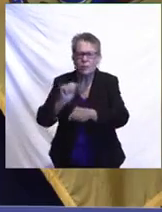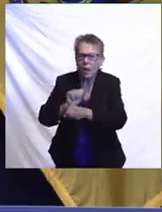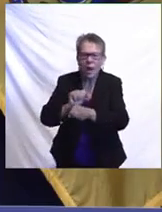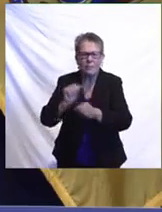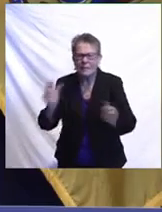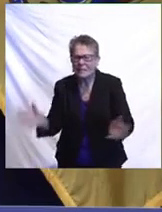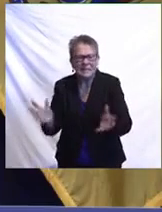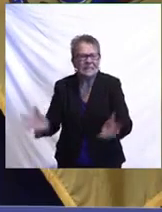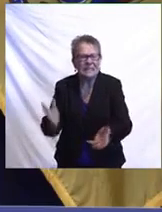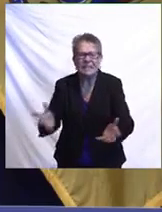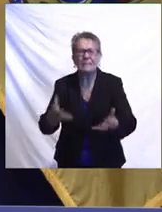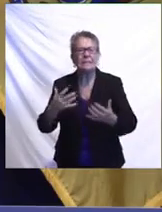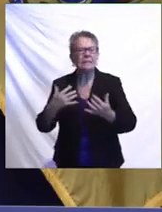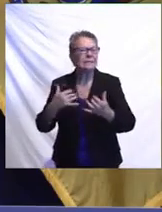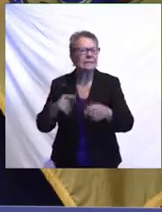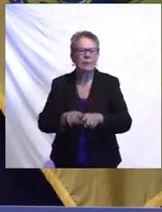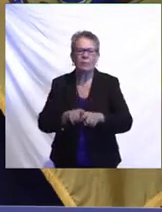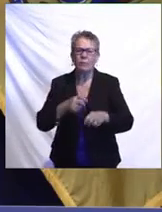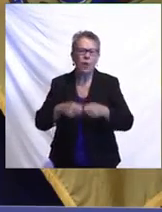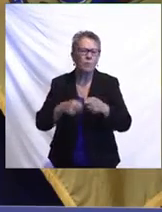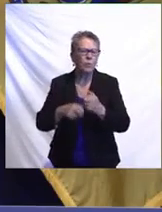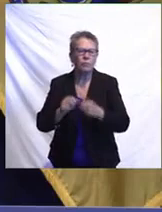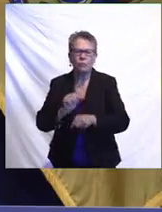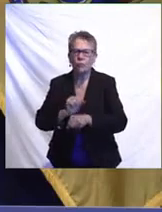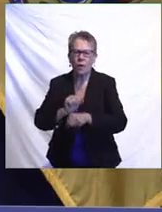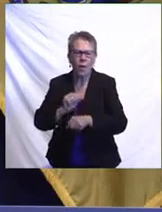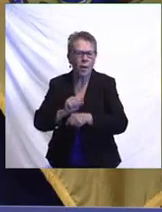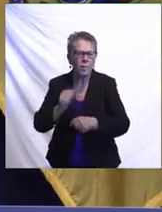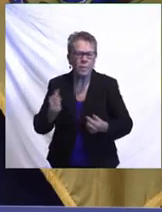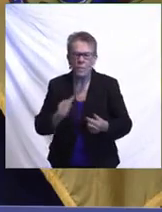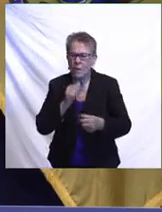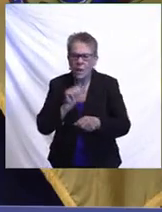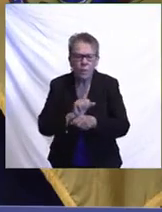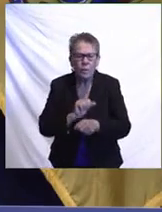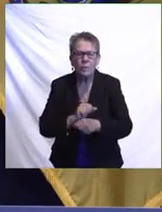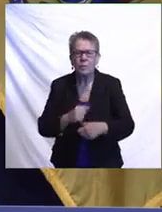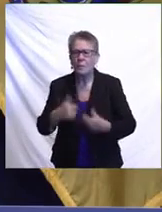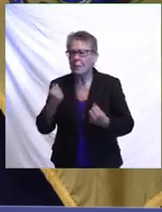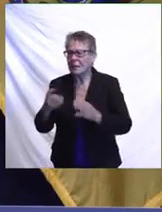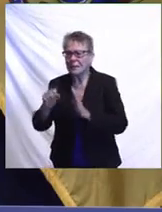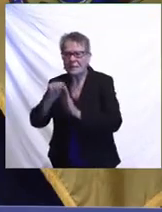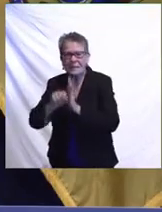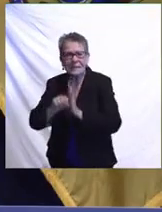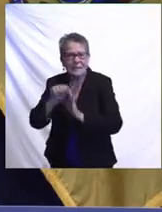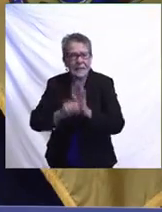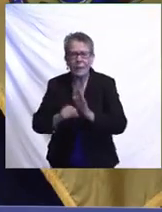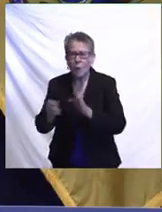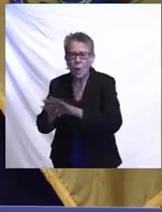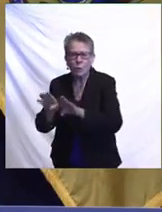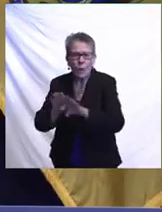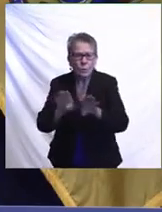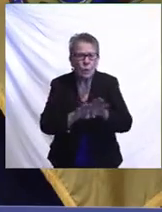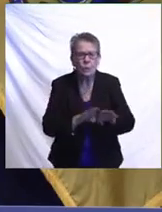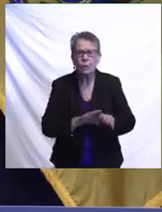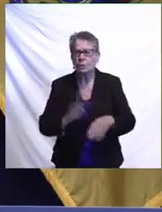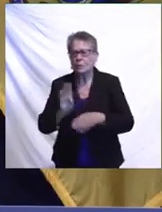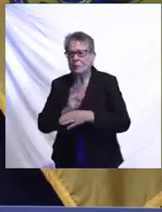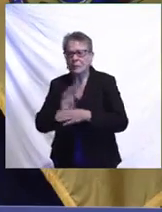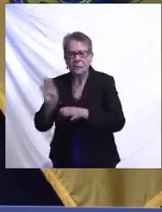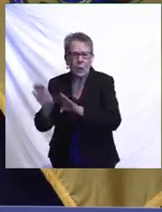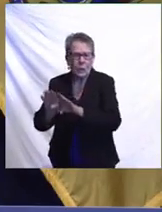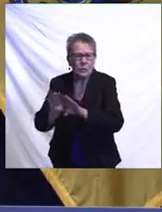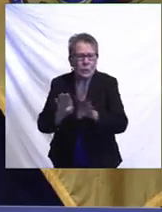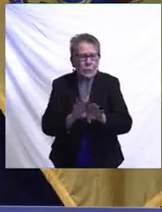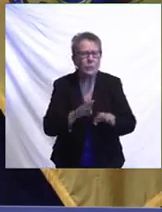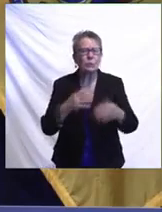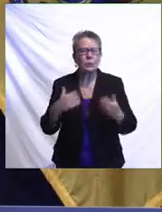down dramatically under that, we haven't said this in a while, public health creates economic health. If you look at states that did that plus or